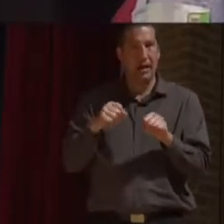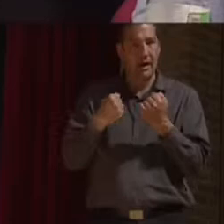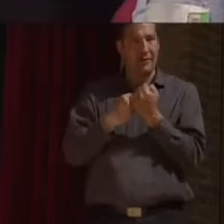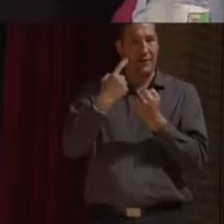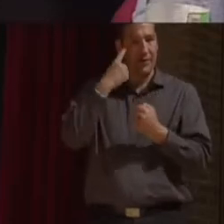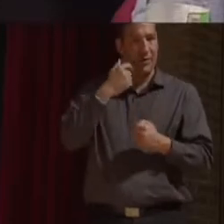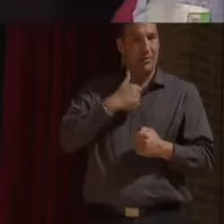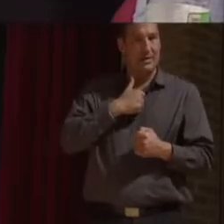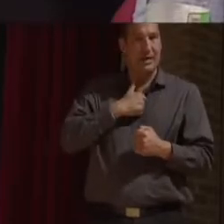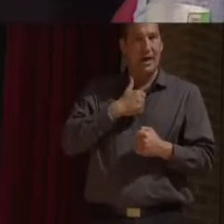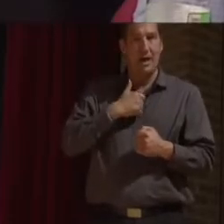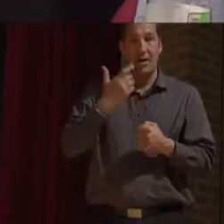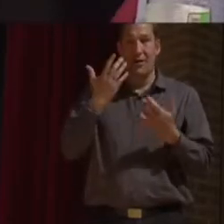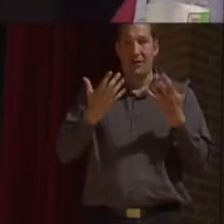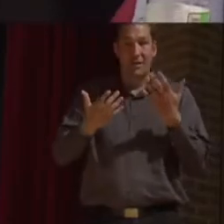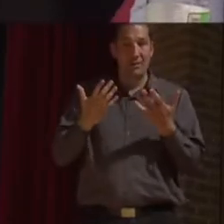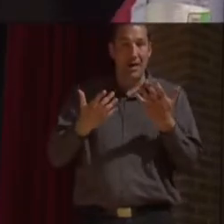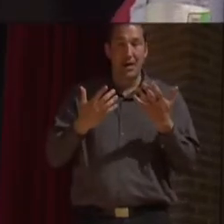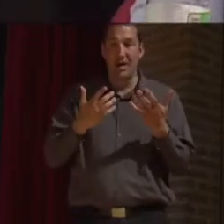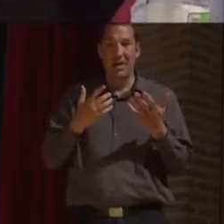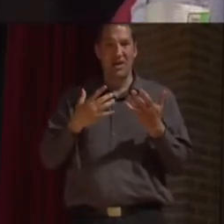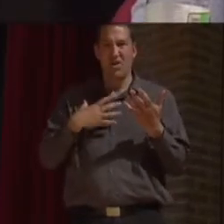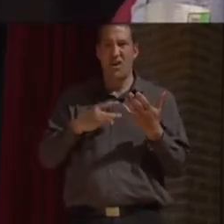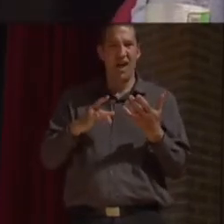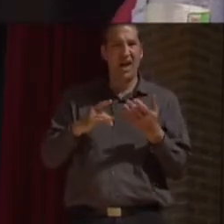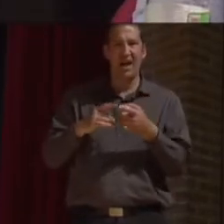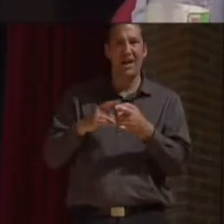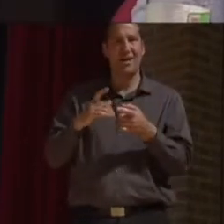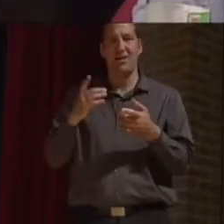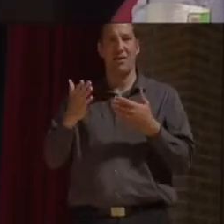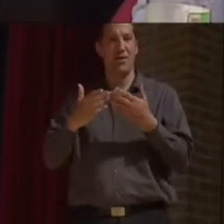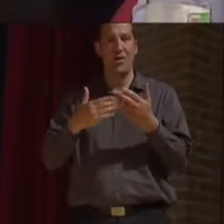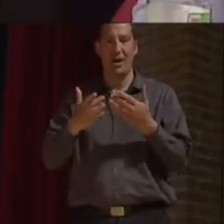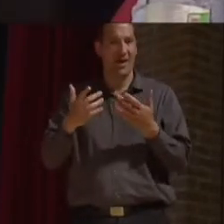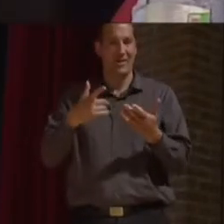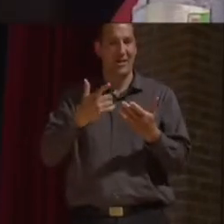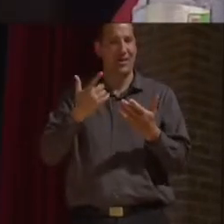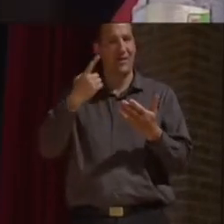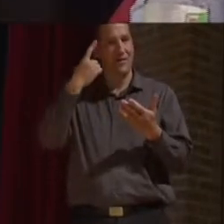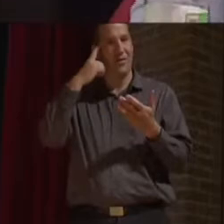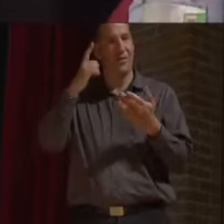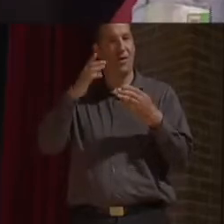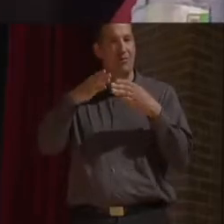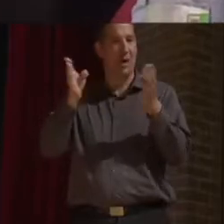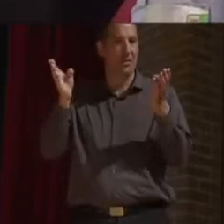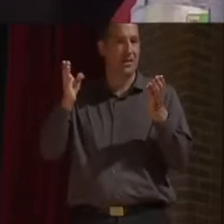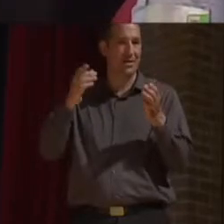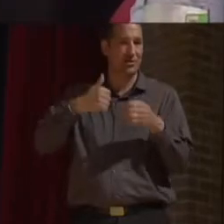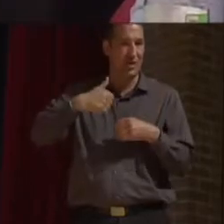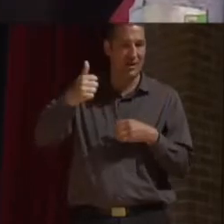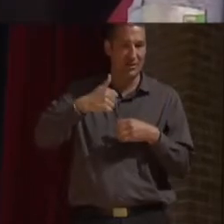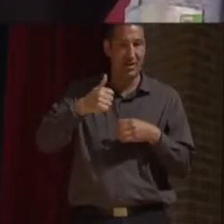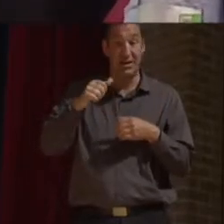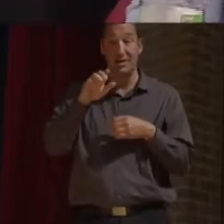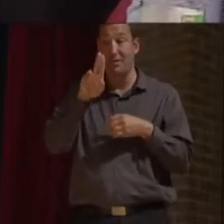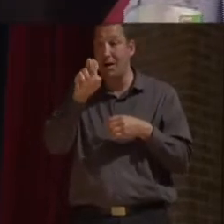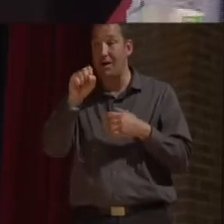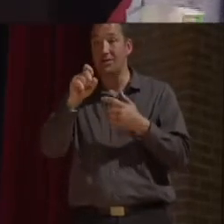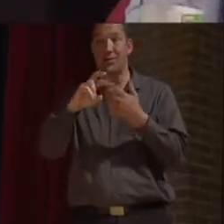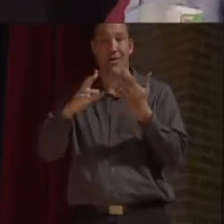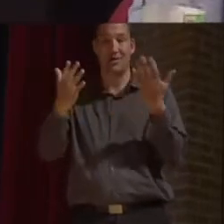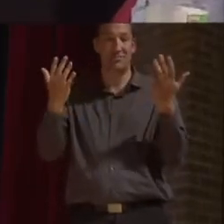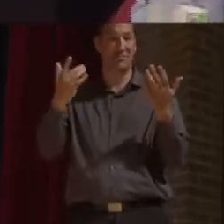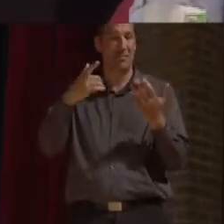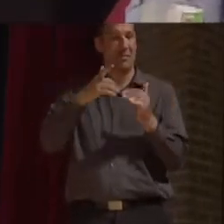advocate if something is not to your liking or to your safety standard with, regard to public transportation, I think is critical. And just knowing more